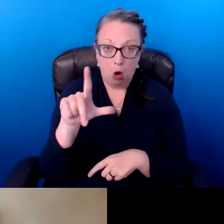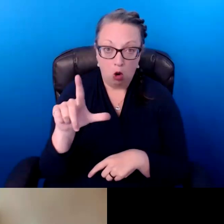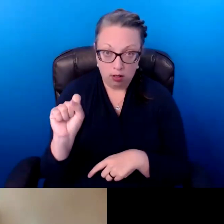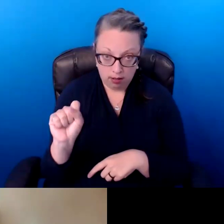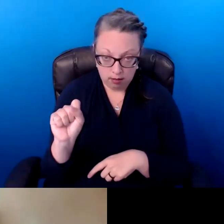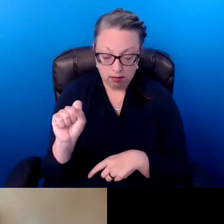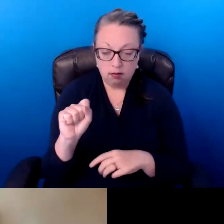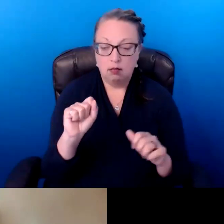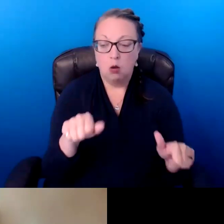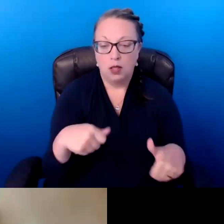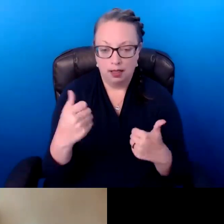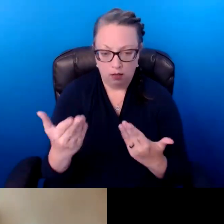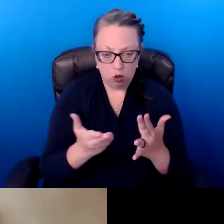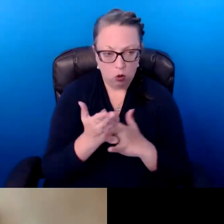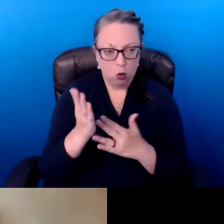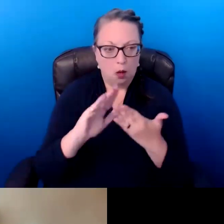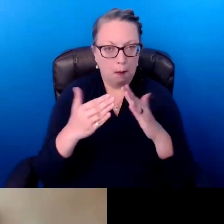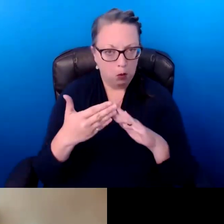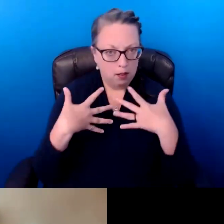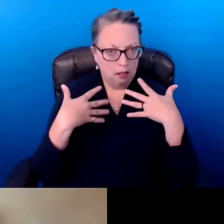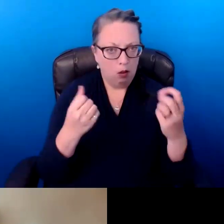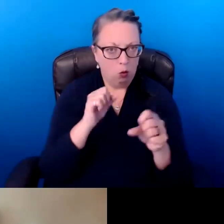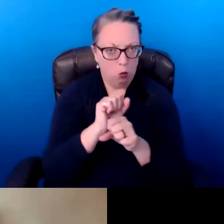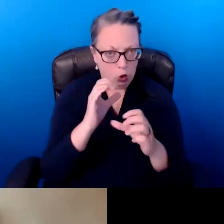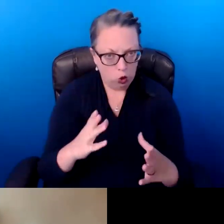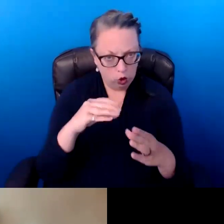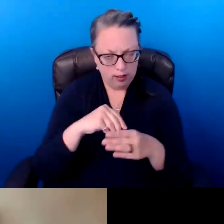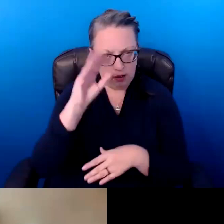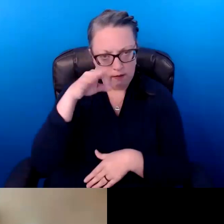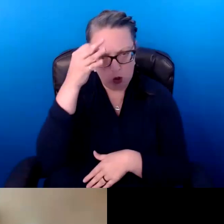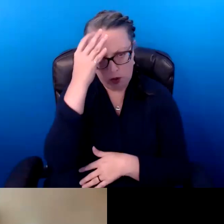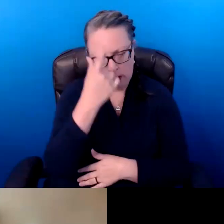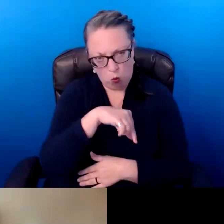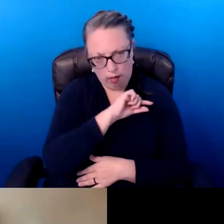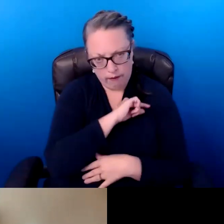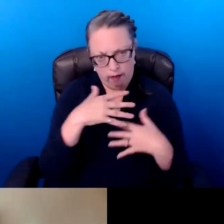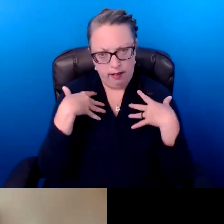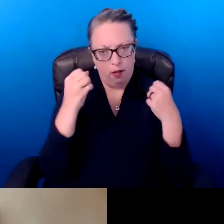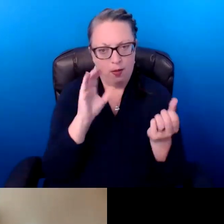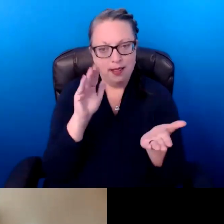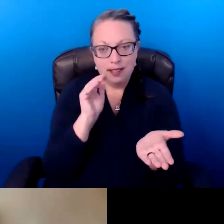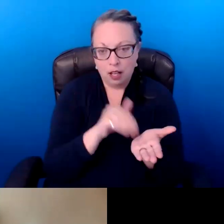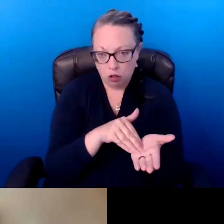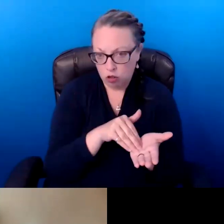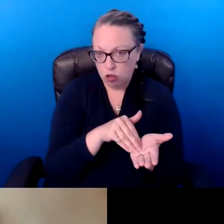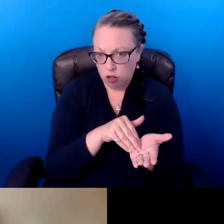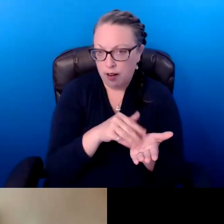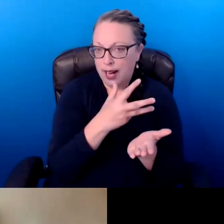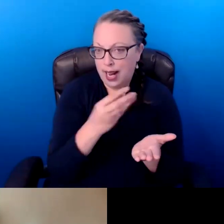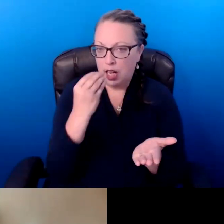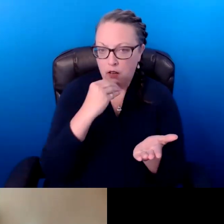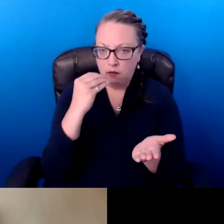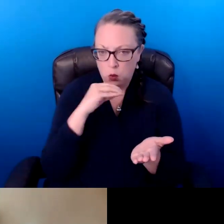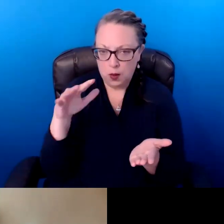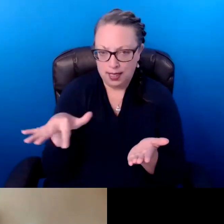we delivered it by community health workers in a federally qualified health center and at a food site, at a